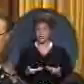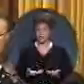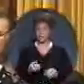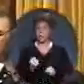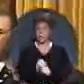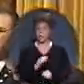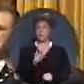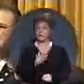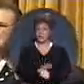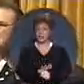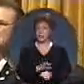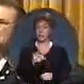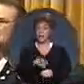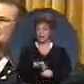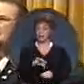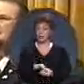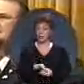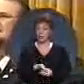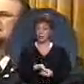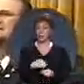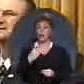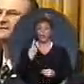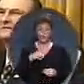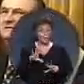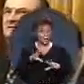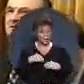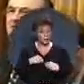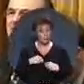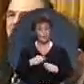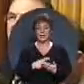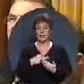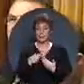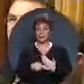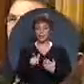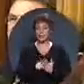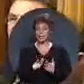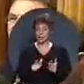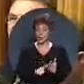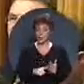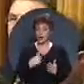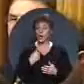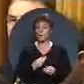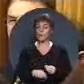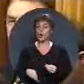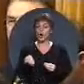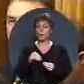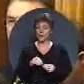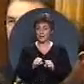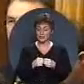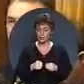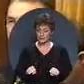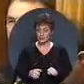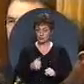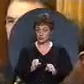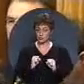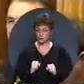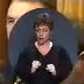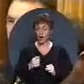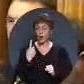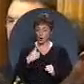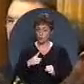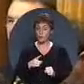this House made electoral commitments to adopt bills to strengthen